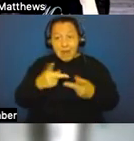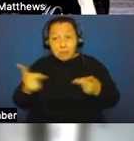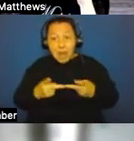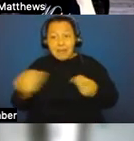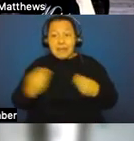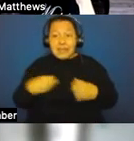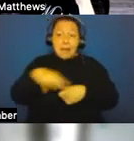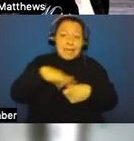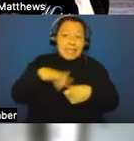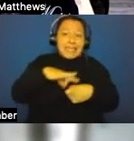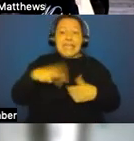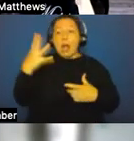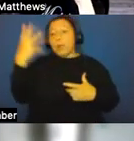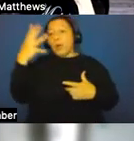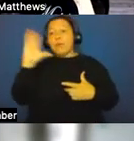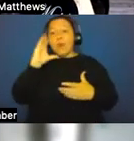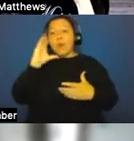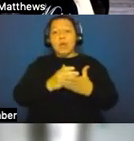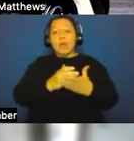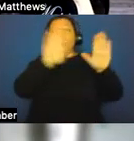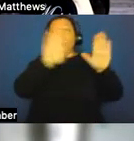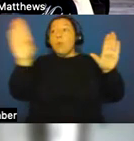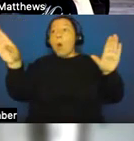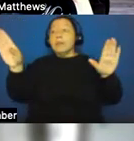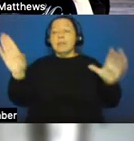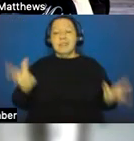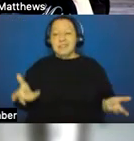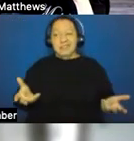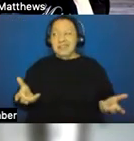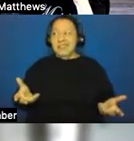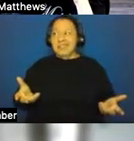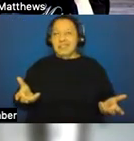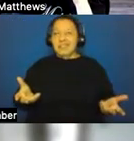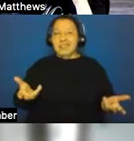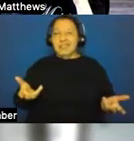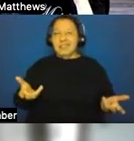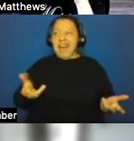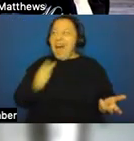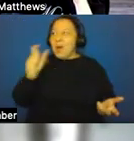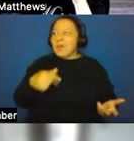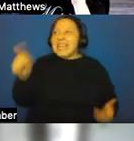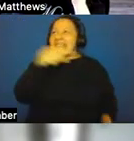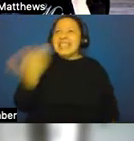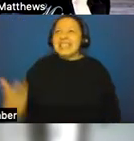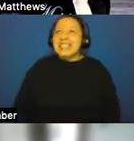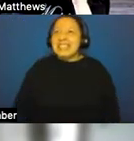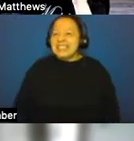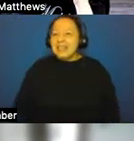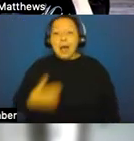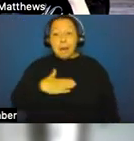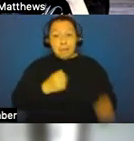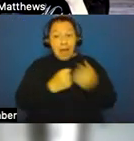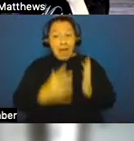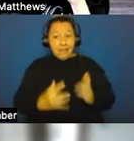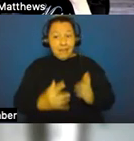the walls. And it was so not what I needed. But my advocate gave me permission to say, well, if that person doesn't work for